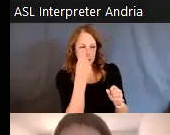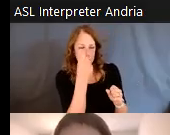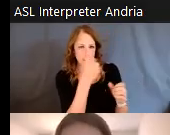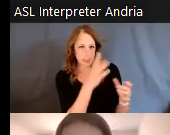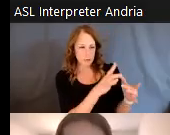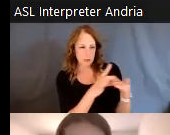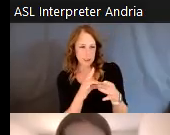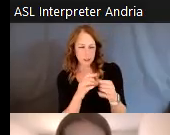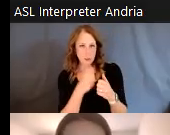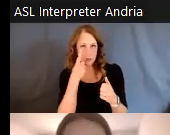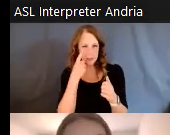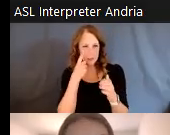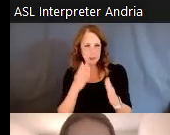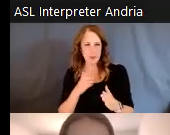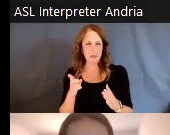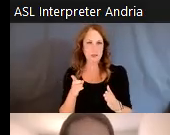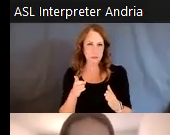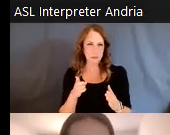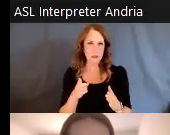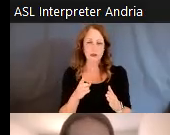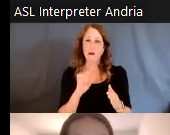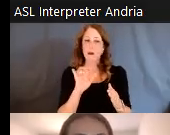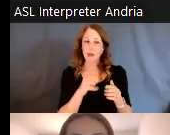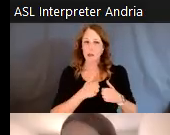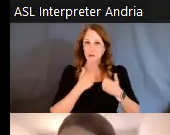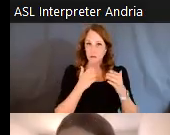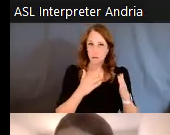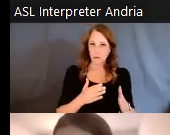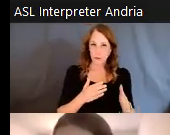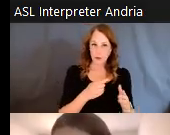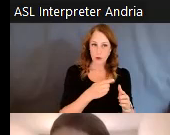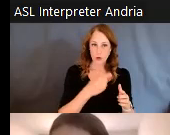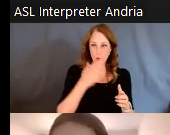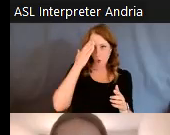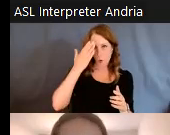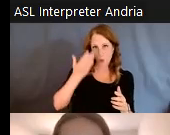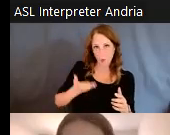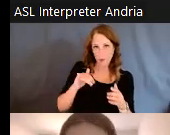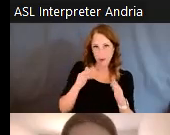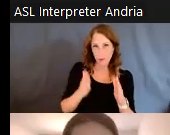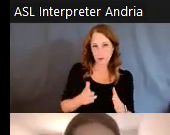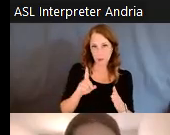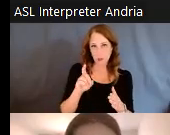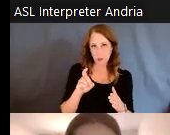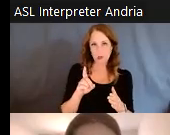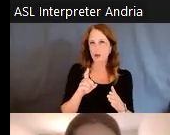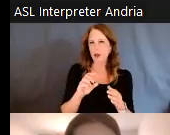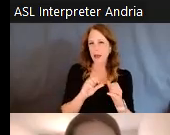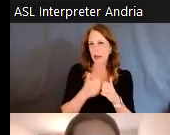the suspect or perpetrator. So does the survivor know the perpetrator? In what